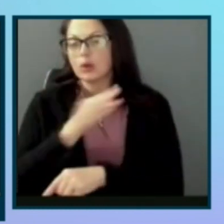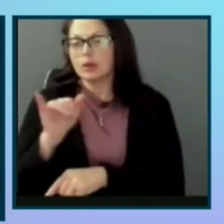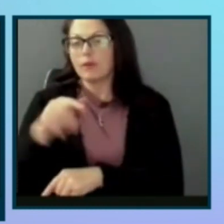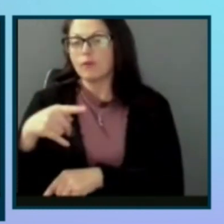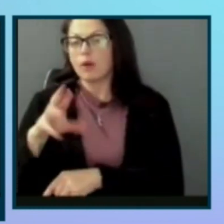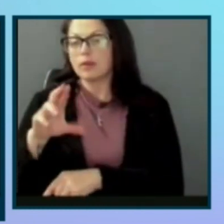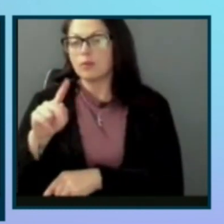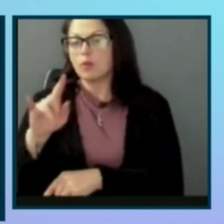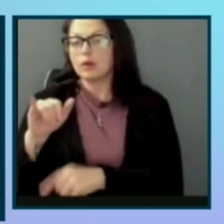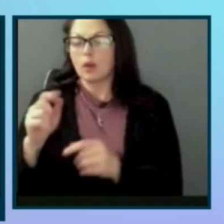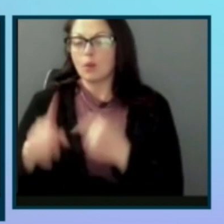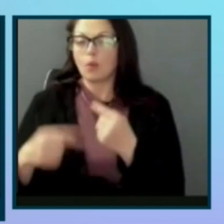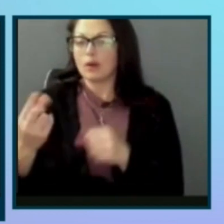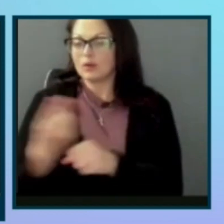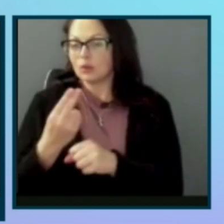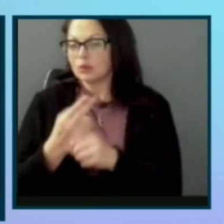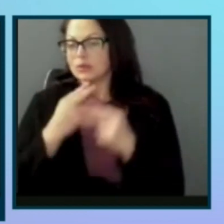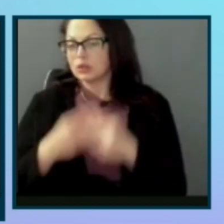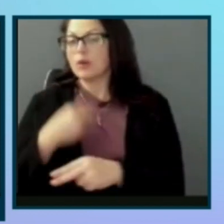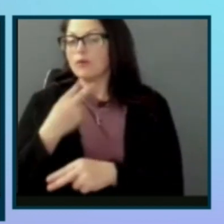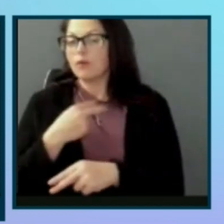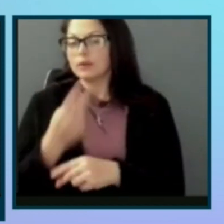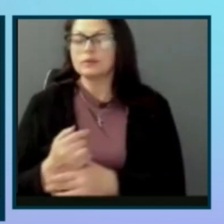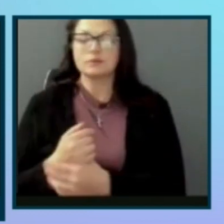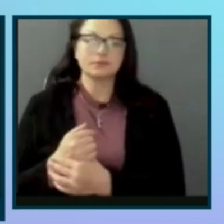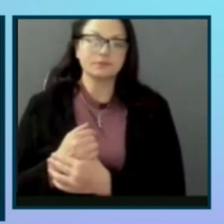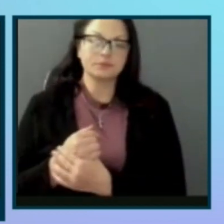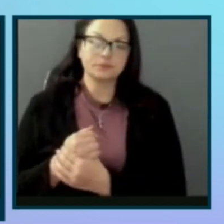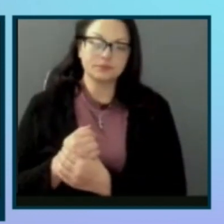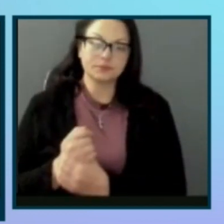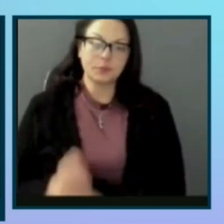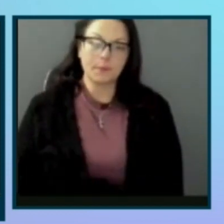using a human voice, because that allows you to go all over the page with the human voice.